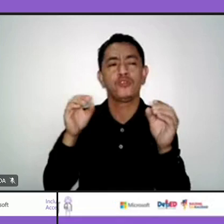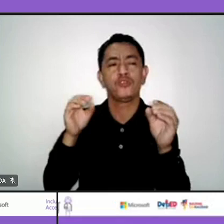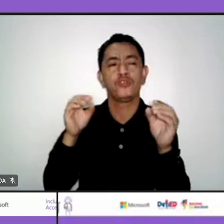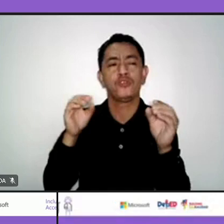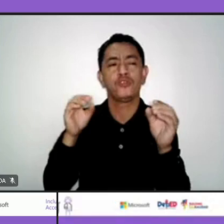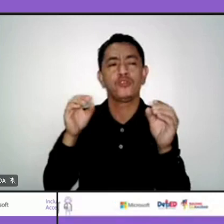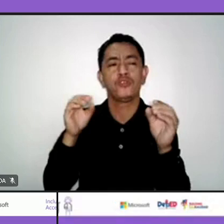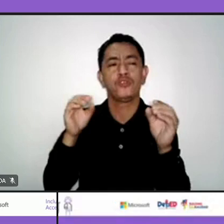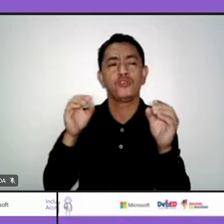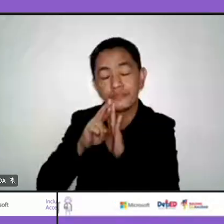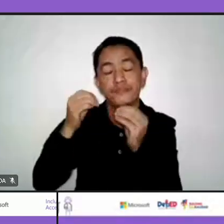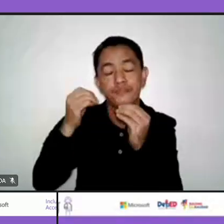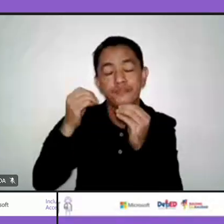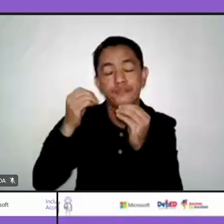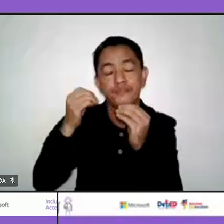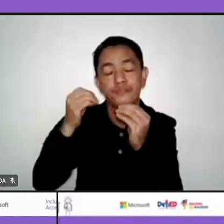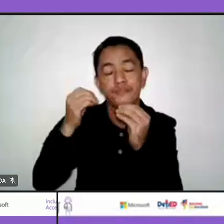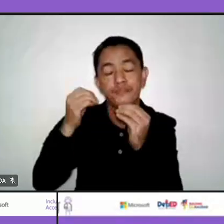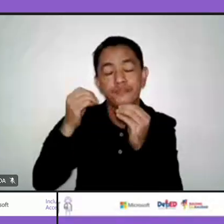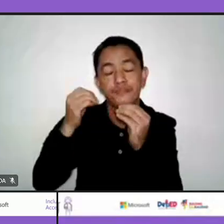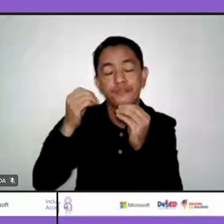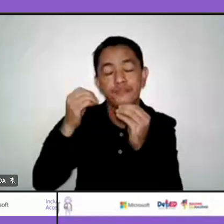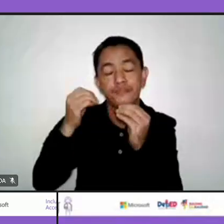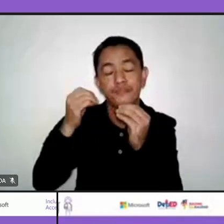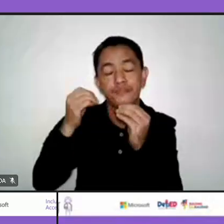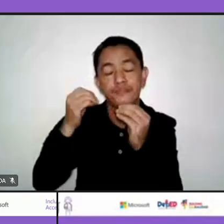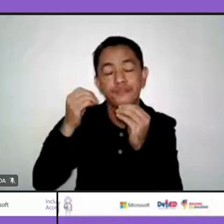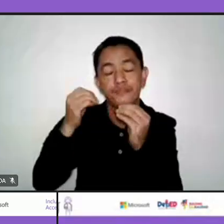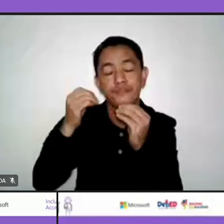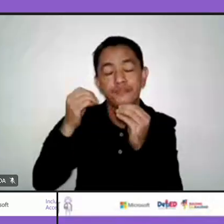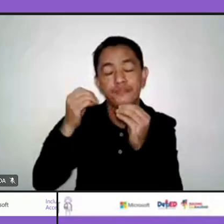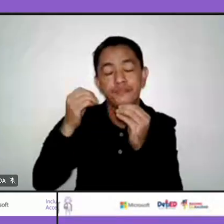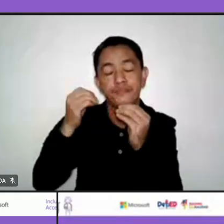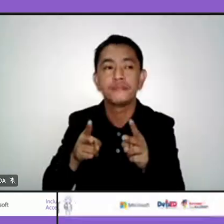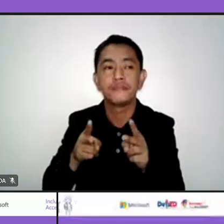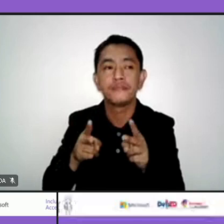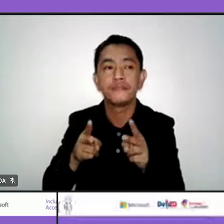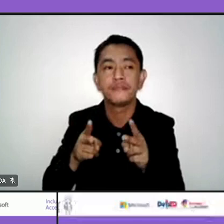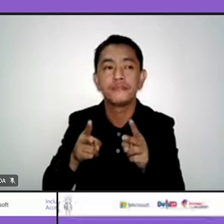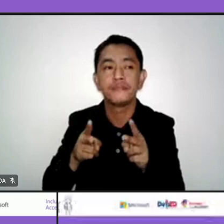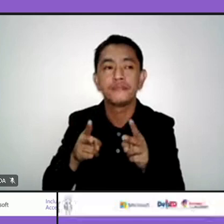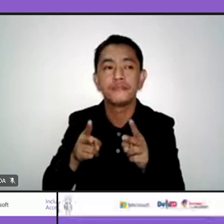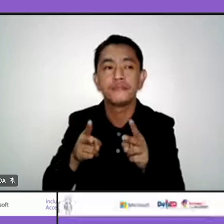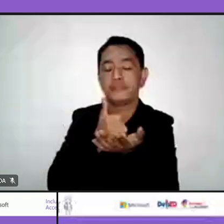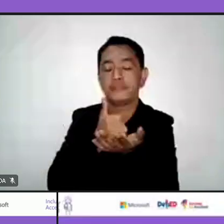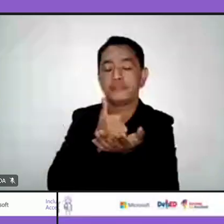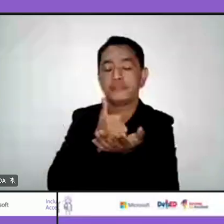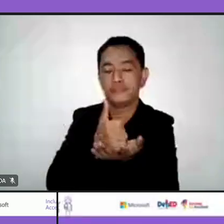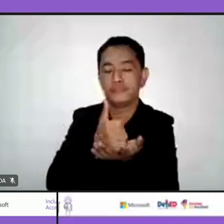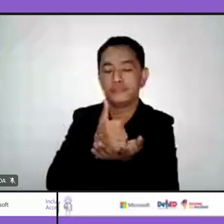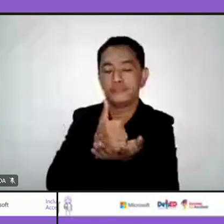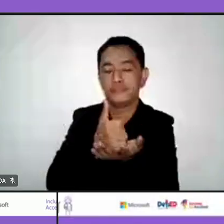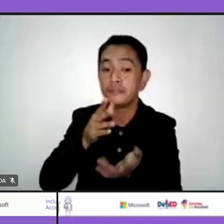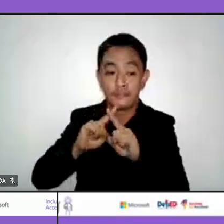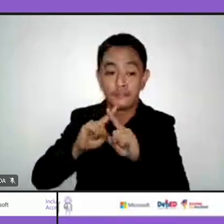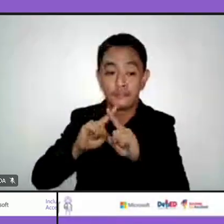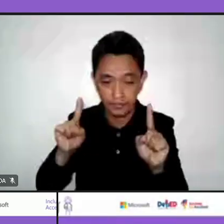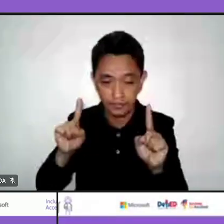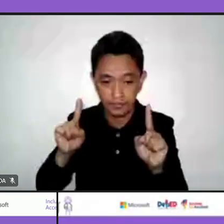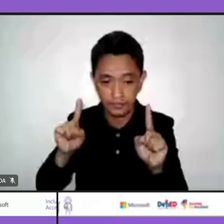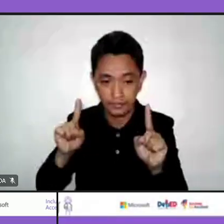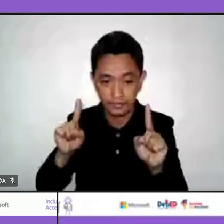is the role of our parents. It's very, very critical on this. And we know in the disability community,